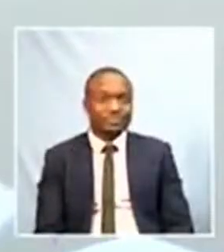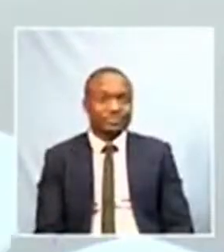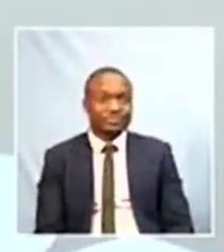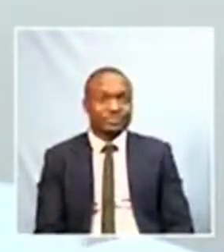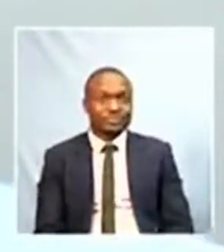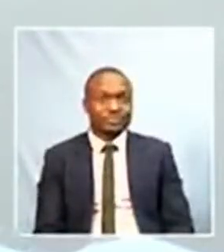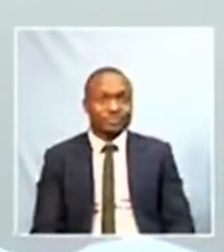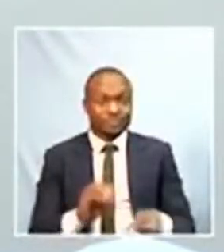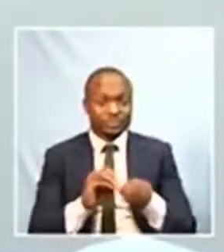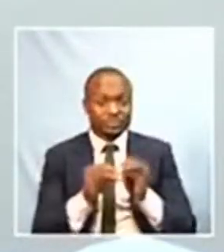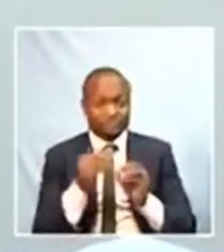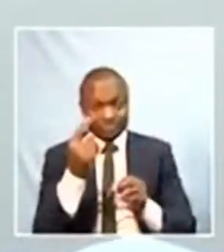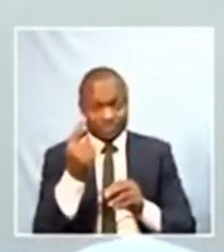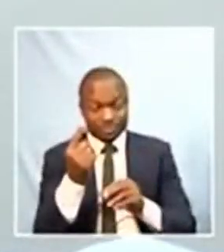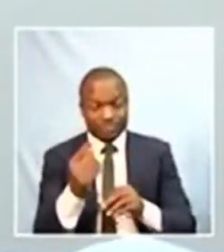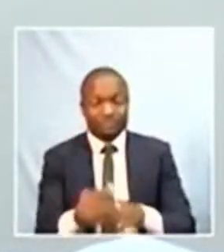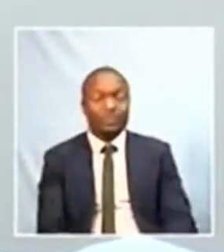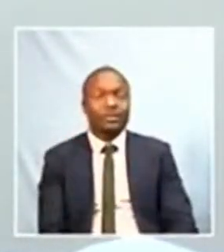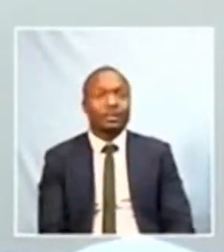Number one,